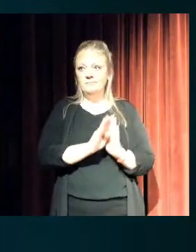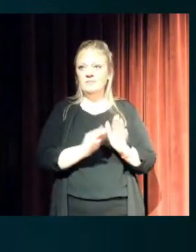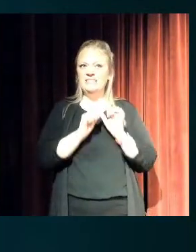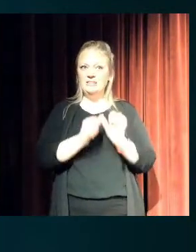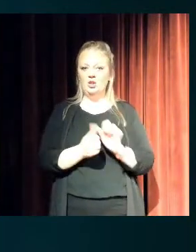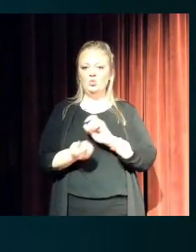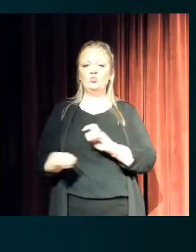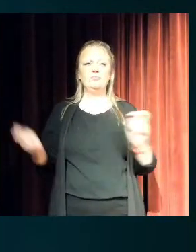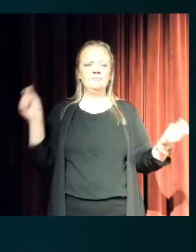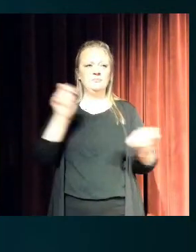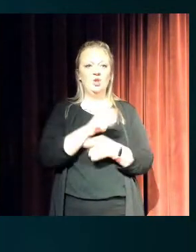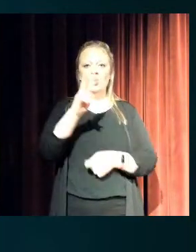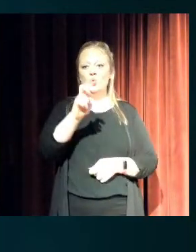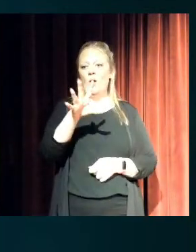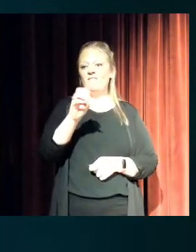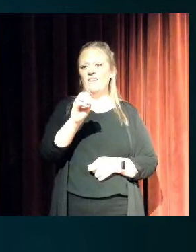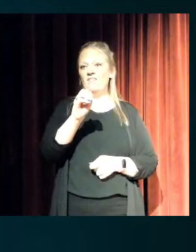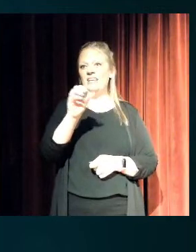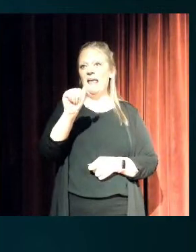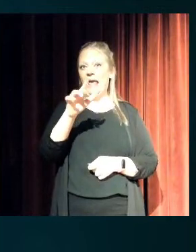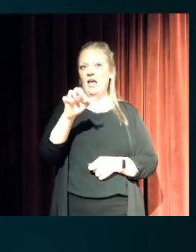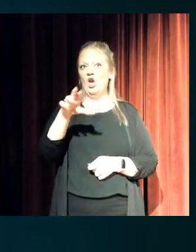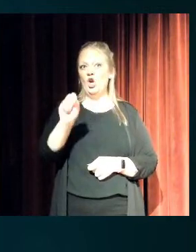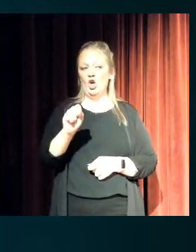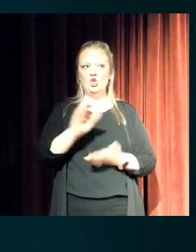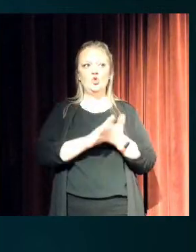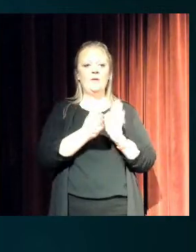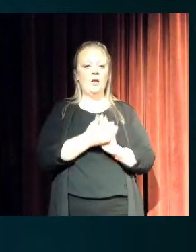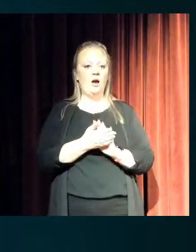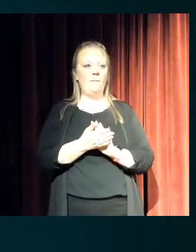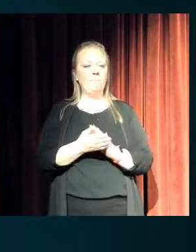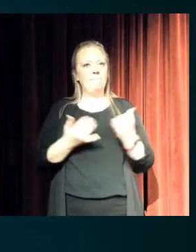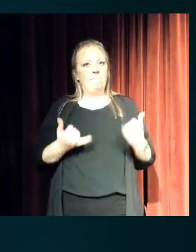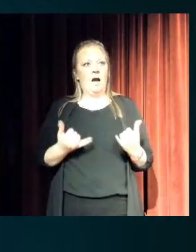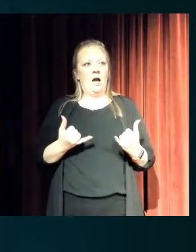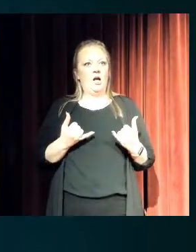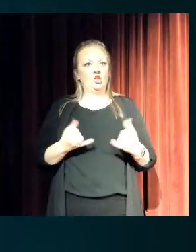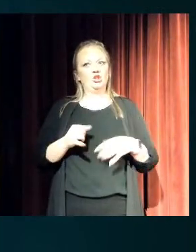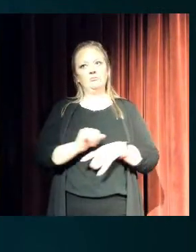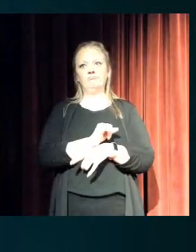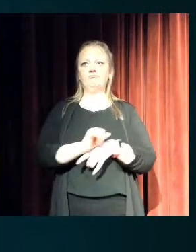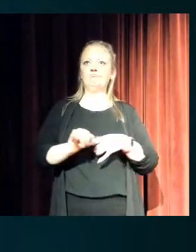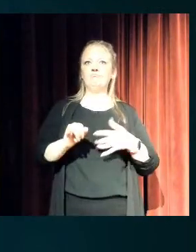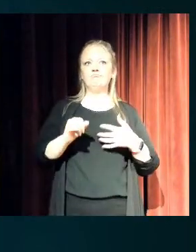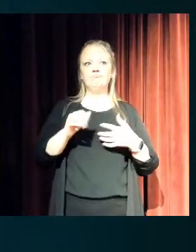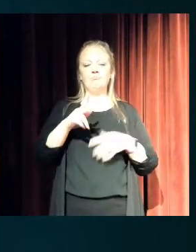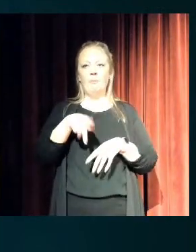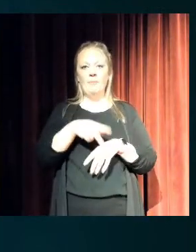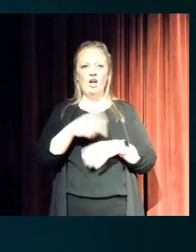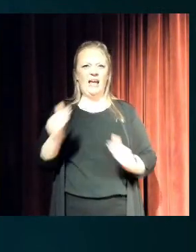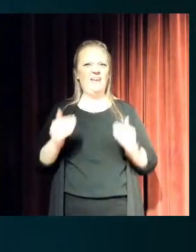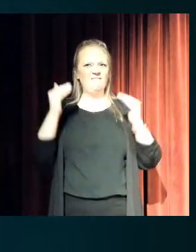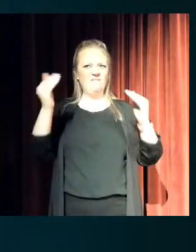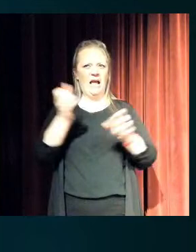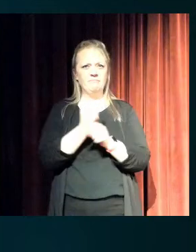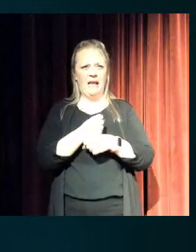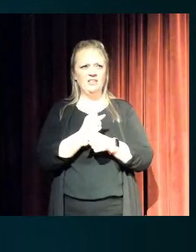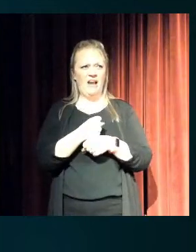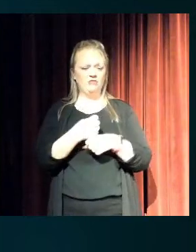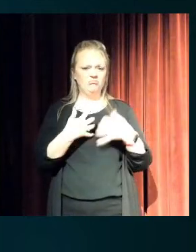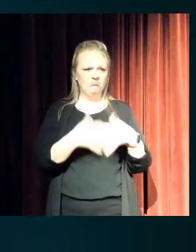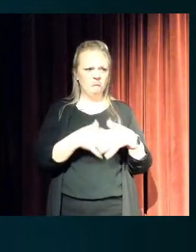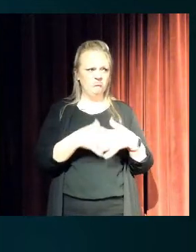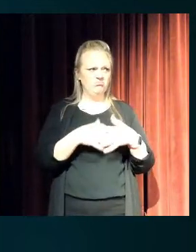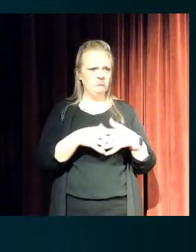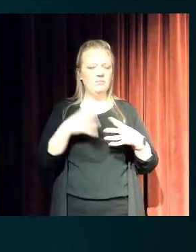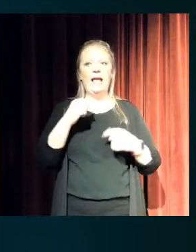transform 250 acres of the site into a modern industrial park, focusing on advanced manufacturing, multimodal